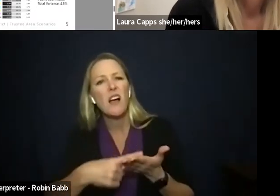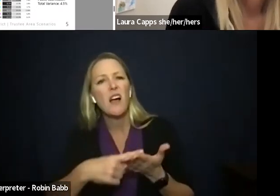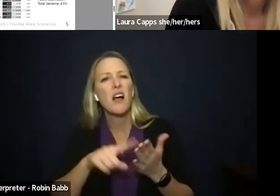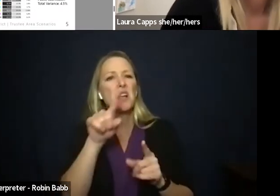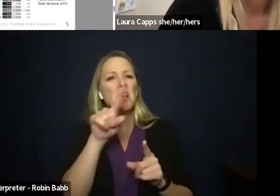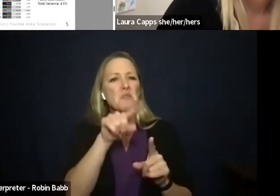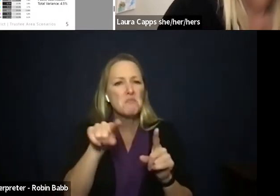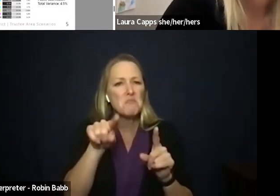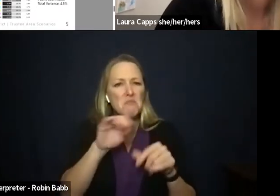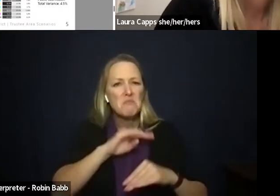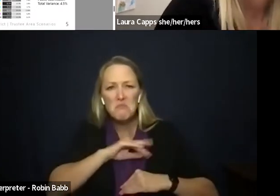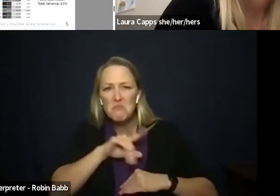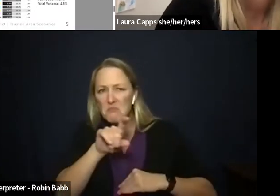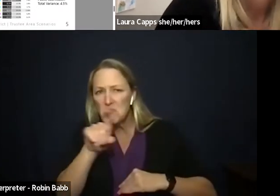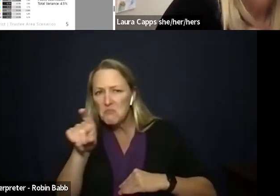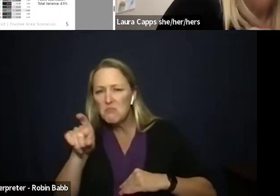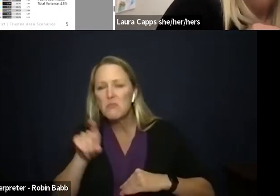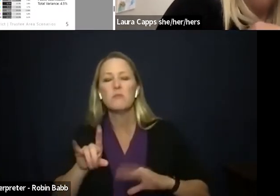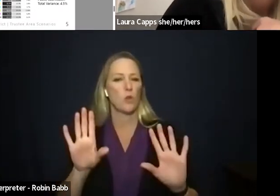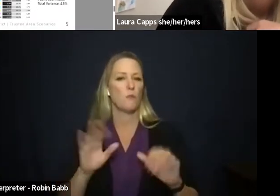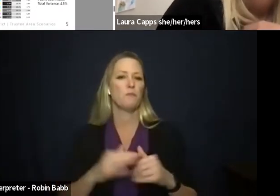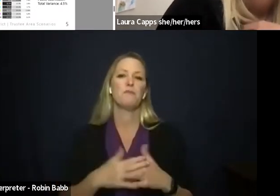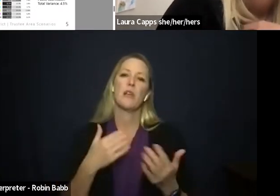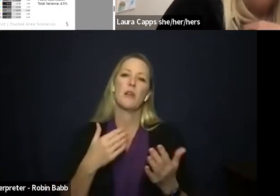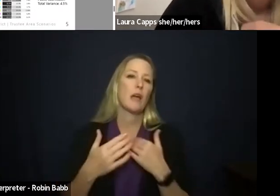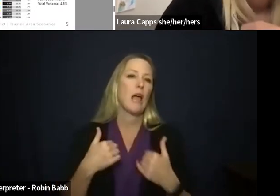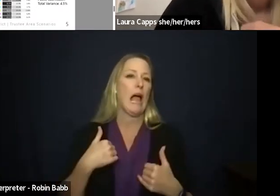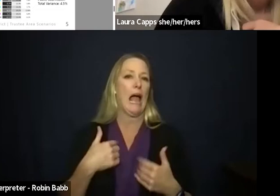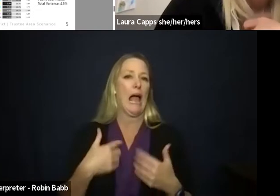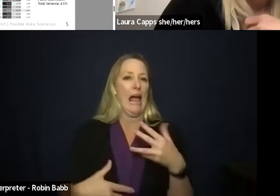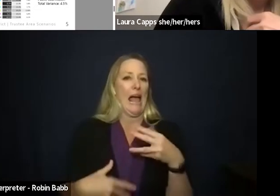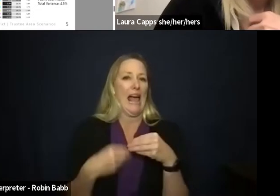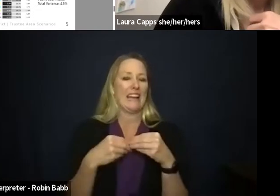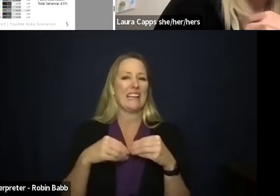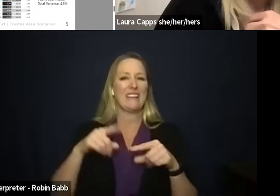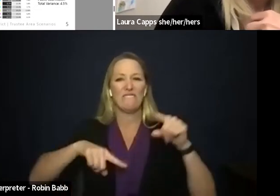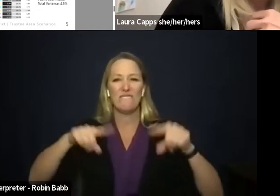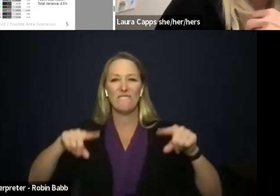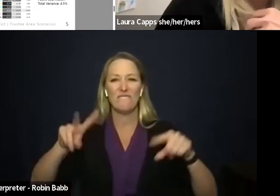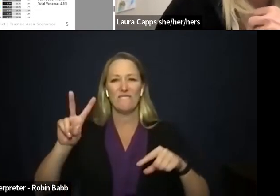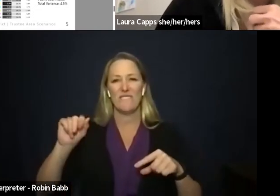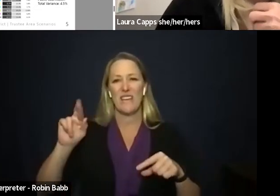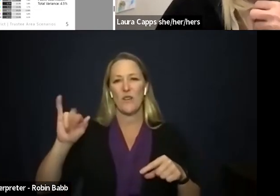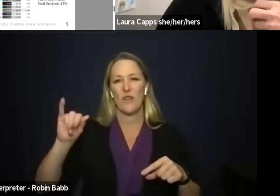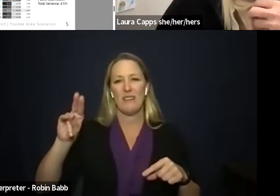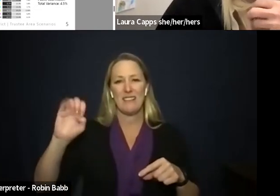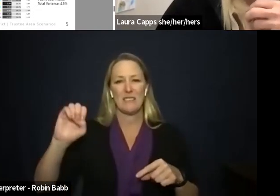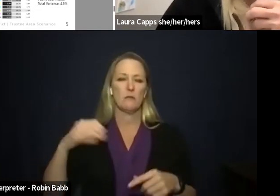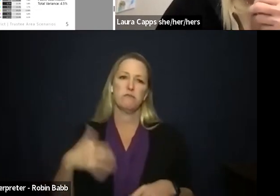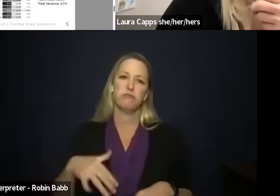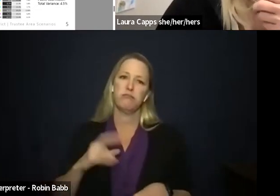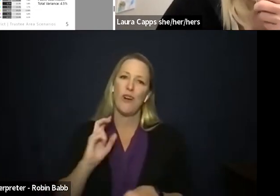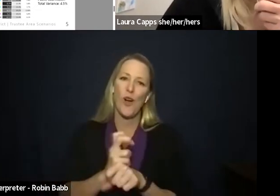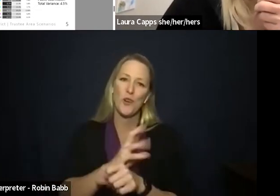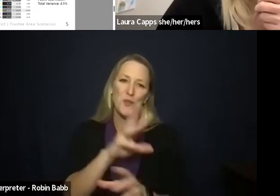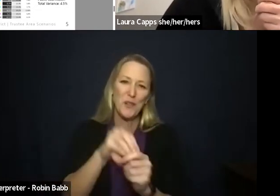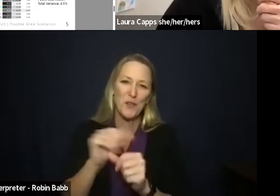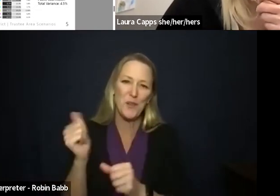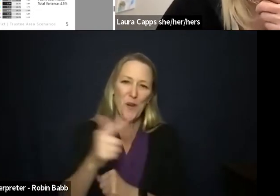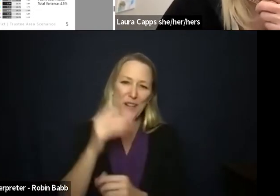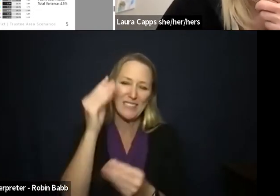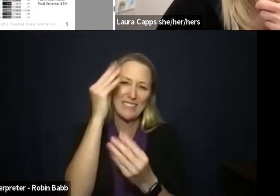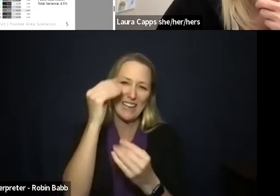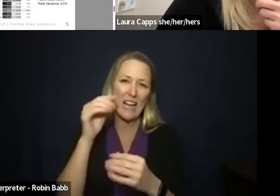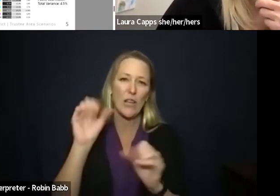and put you know our variances on there it was very difficult to put all the data on there we can certainly cross-reference those if we need